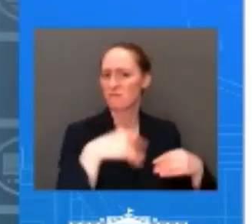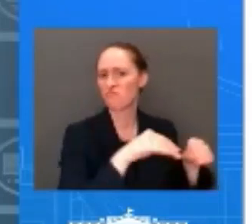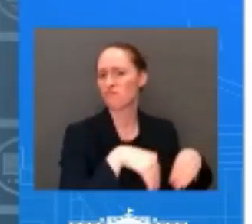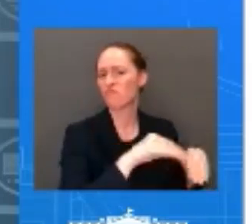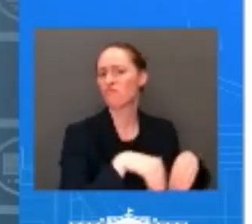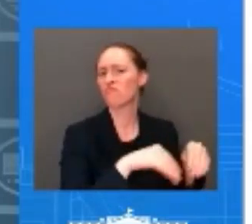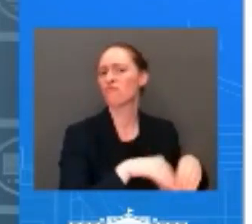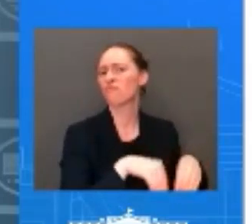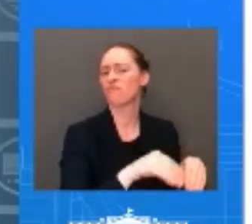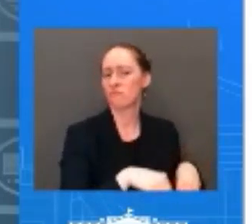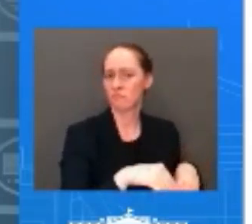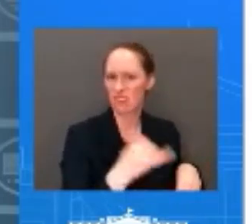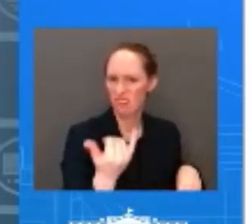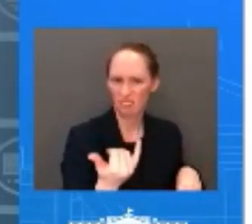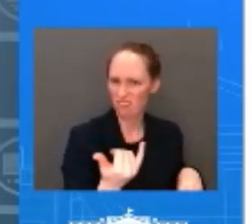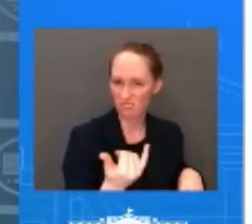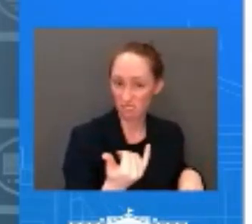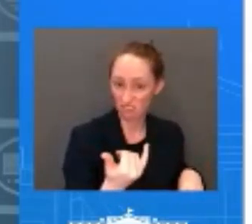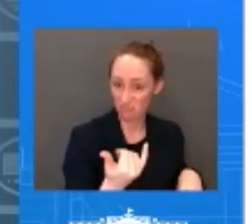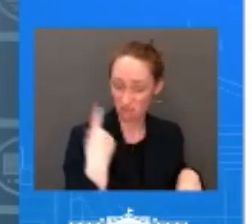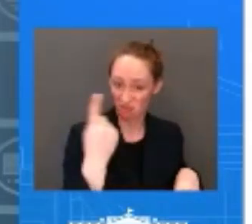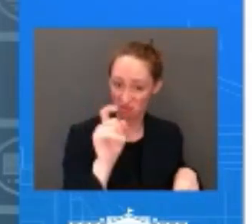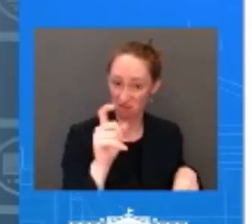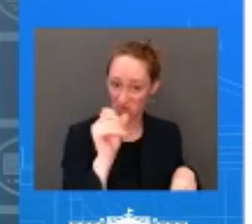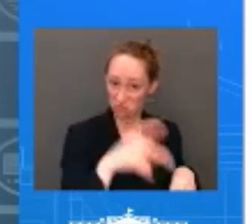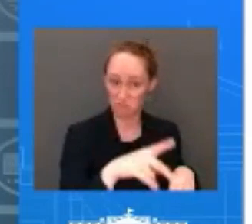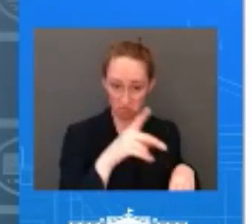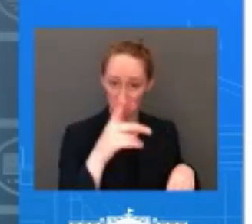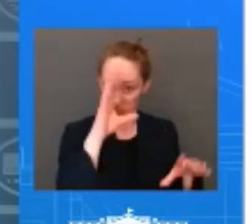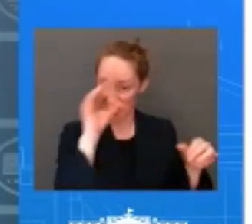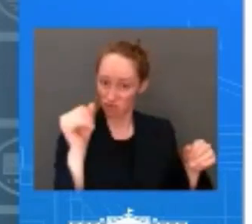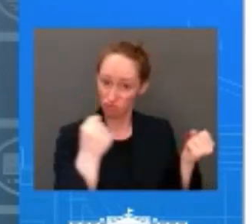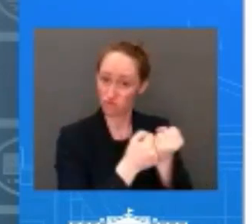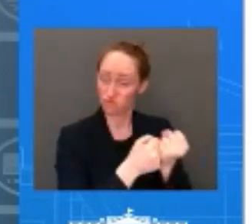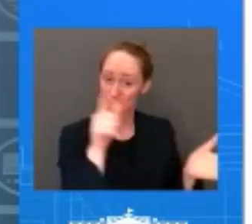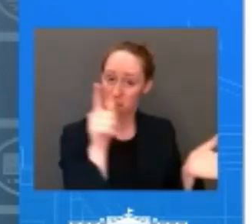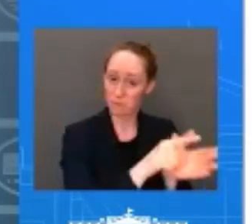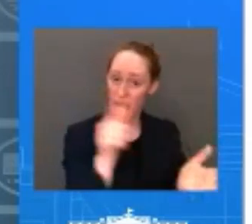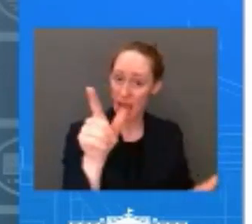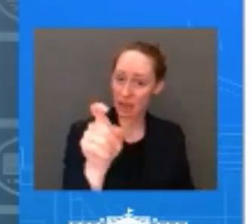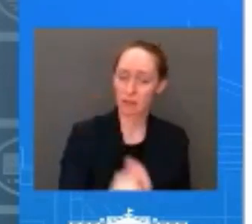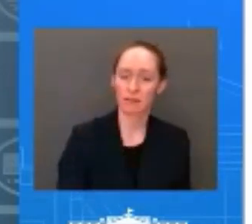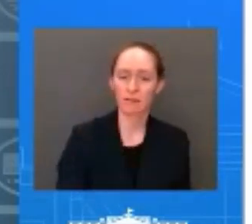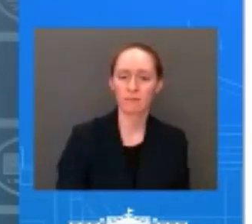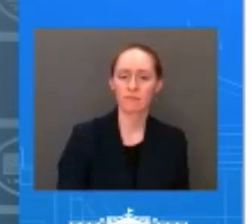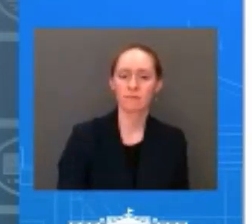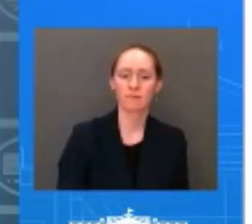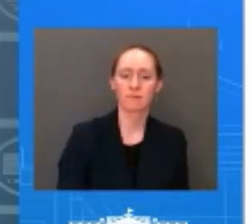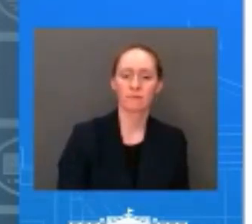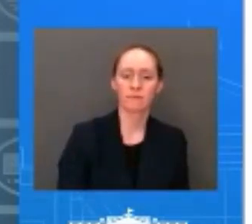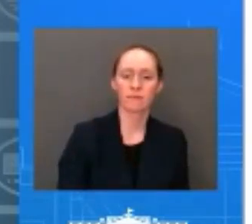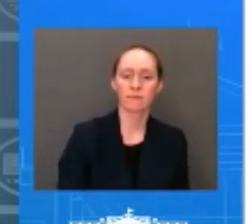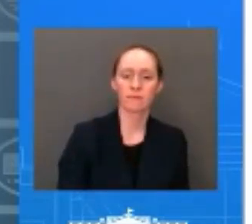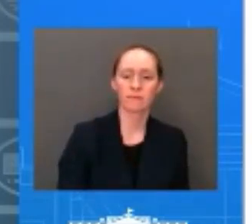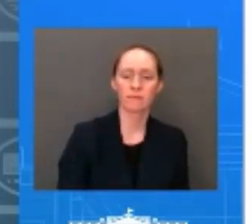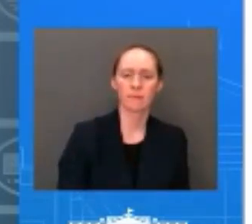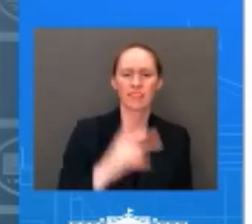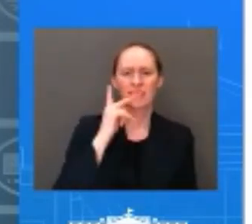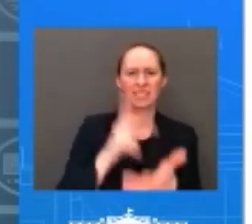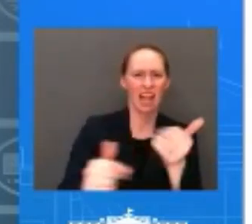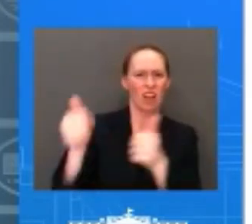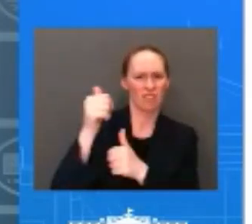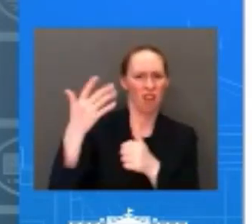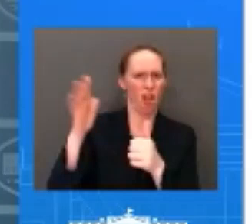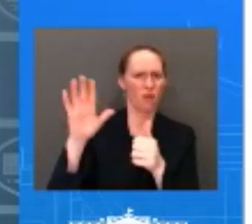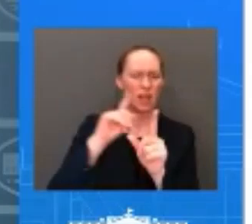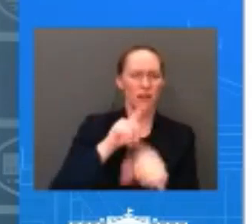the secretary was talking about just moments ago, this bill addresses a non-issue. We're very clear on that. We're focused on advancing legislation